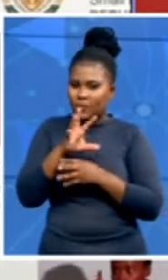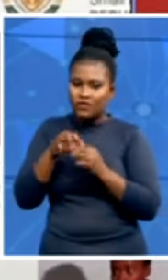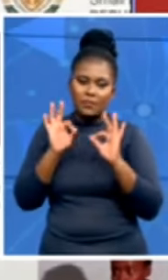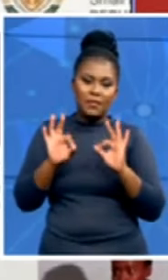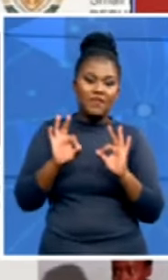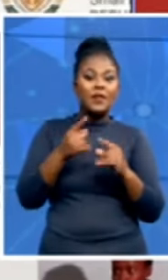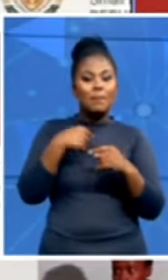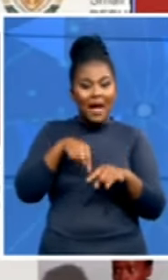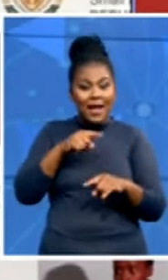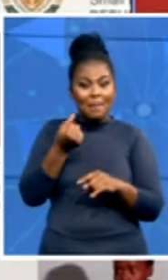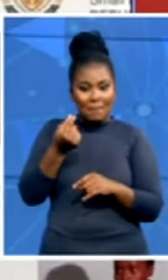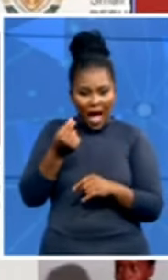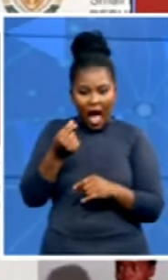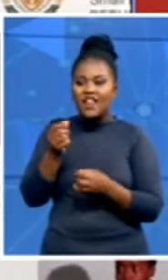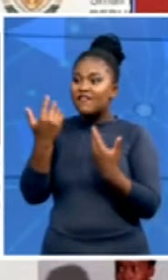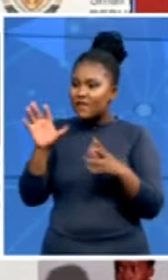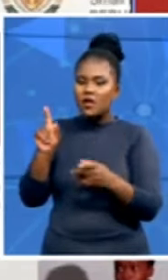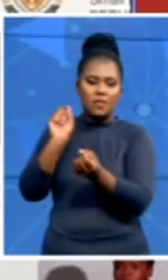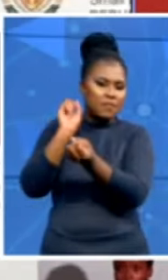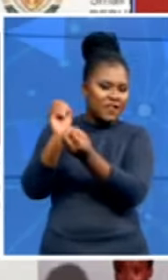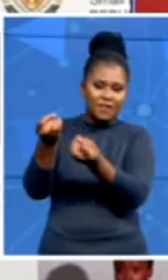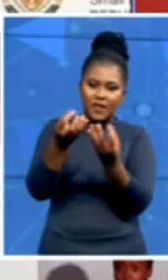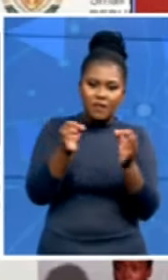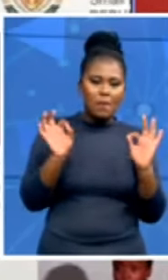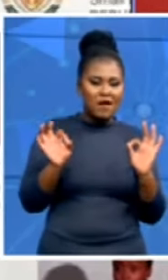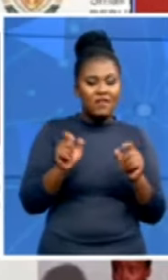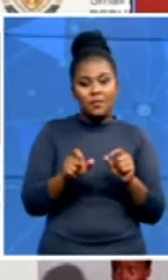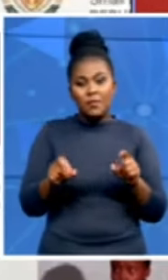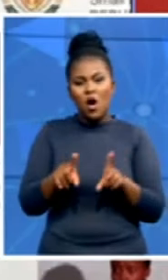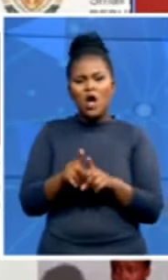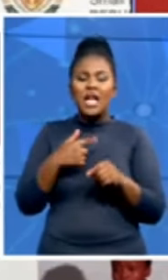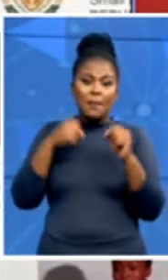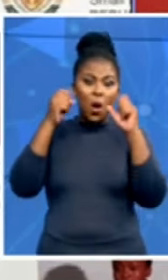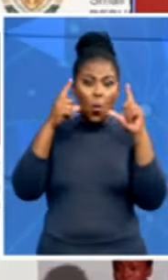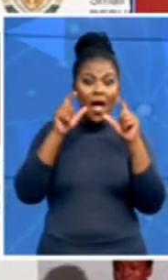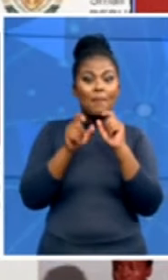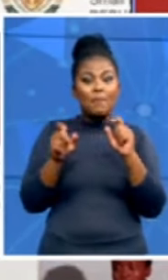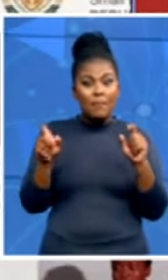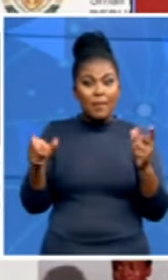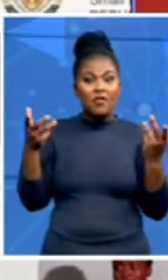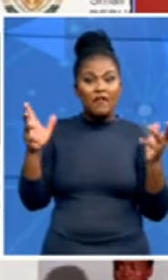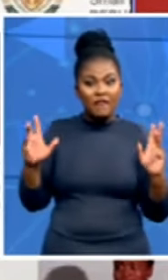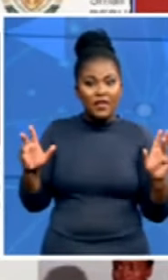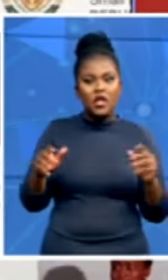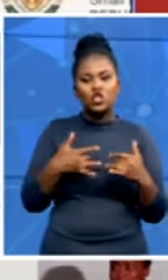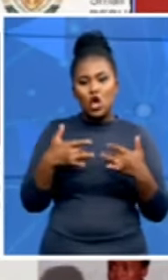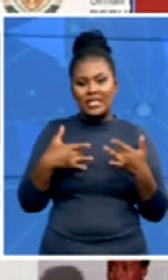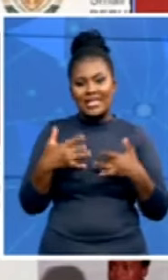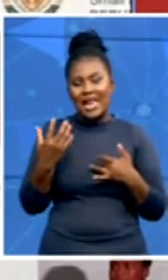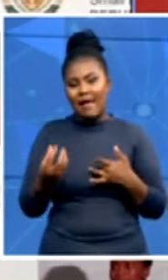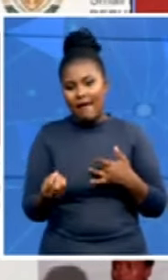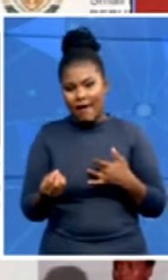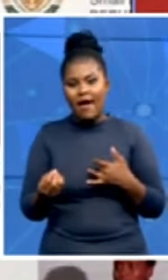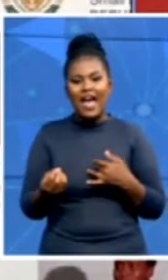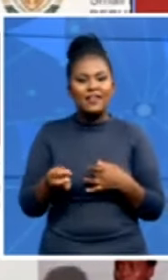again that the people have raised concerns of certain red tapes to access some of the funding, and we